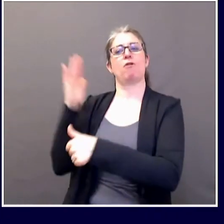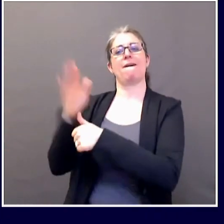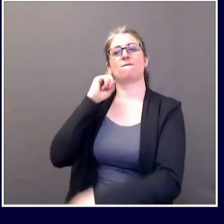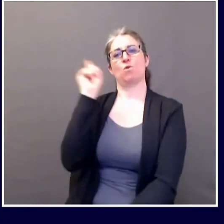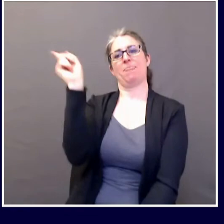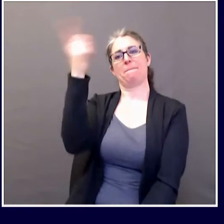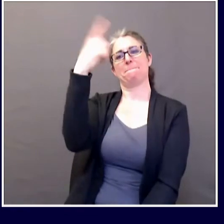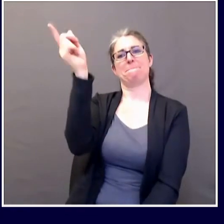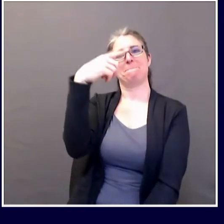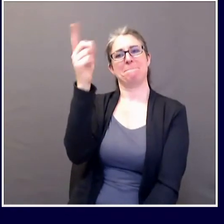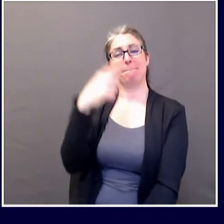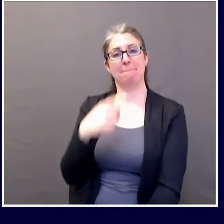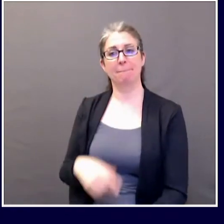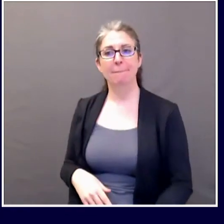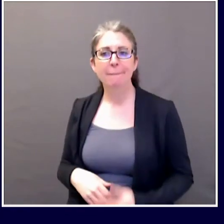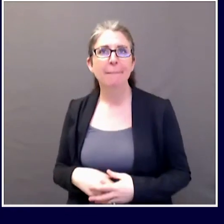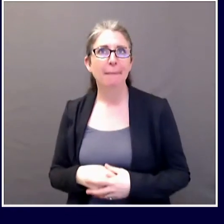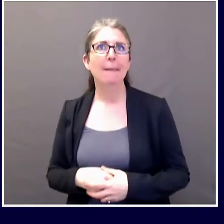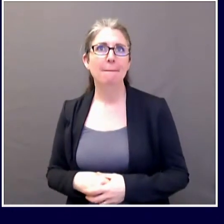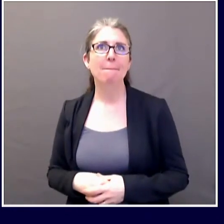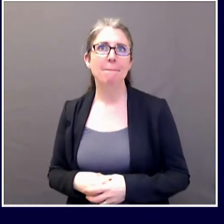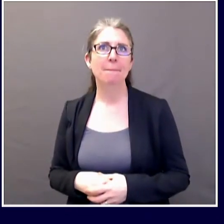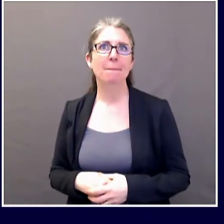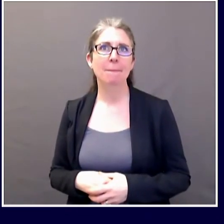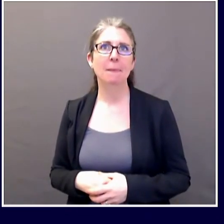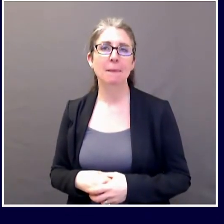are dispatching to the field to bring